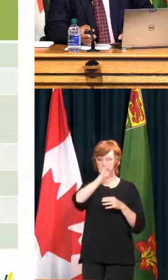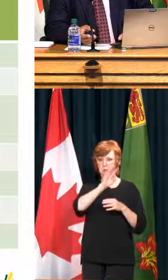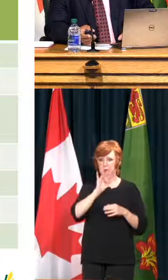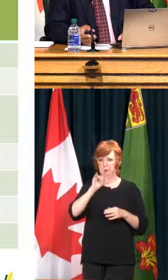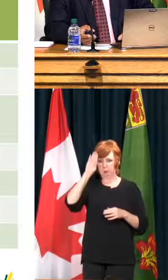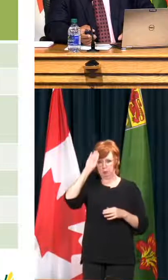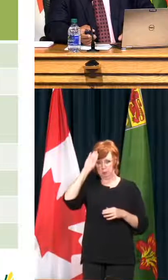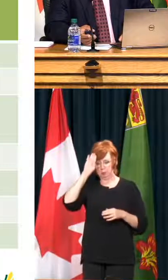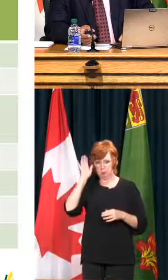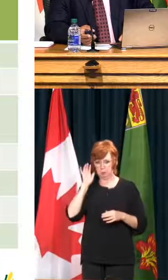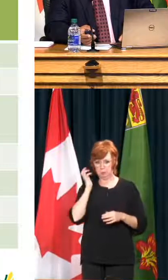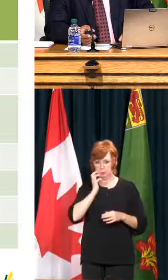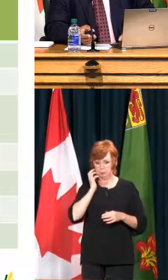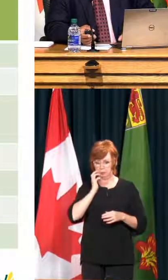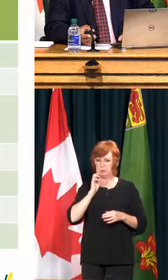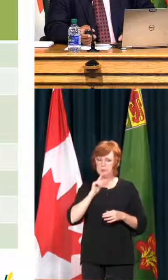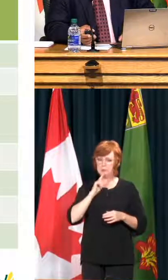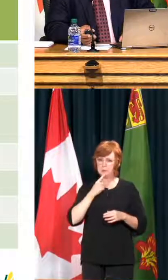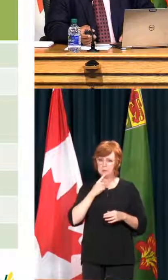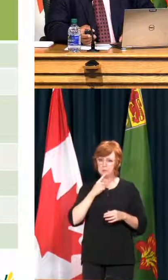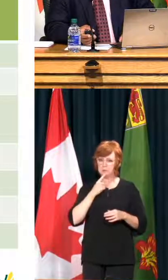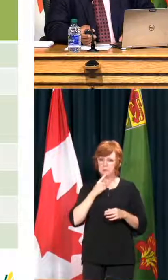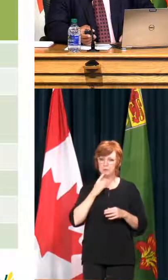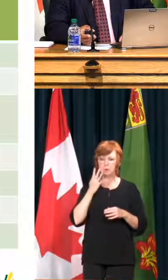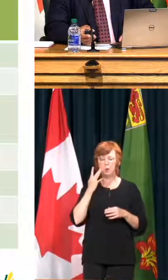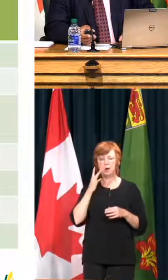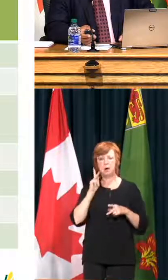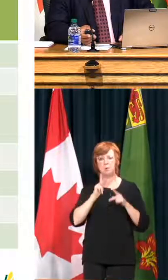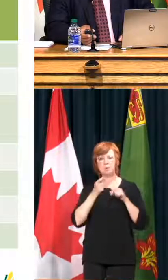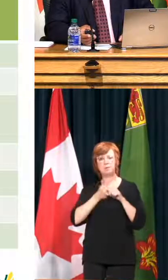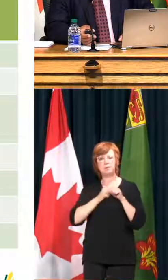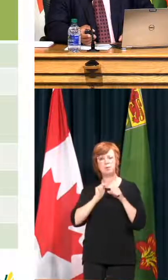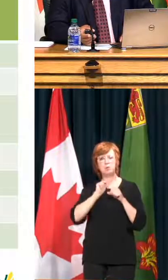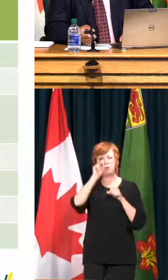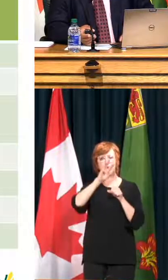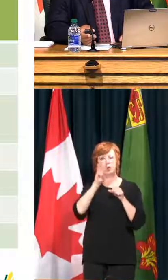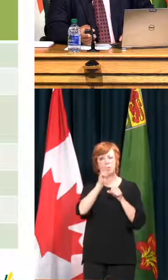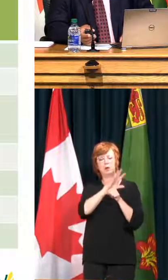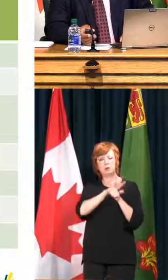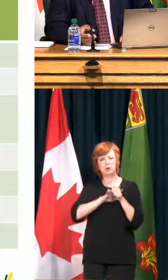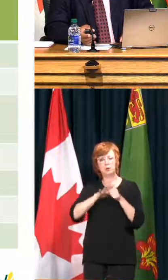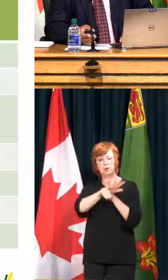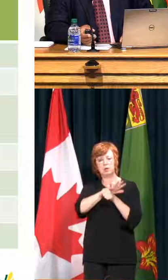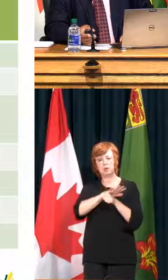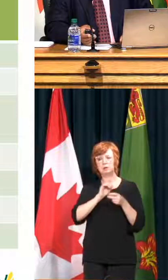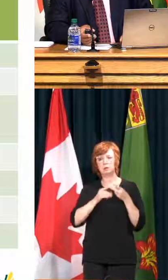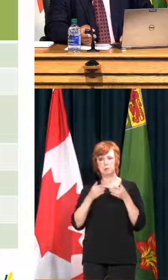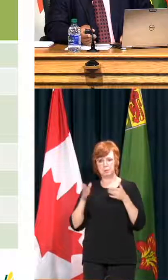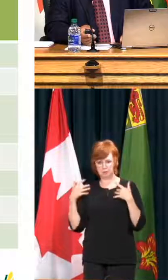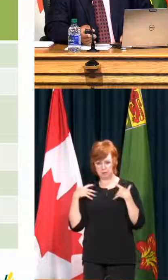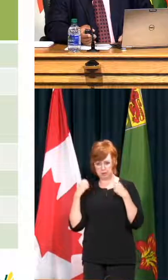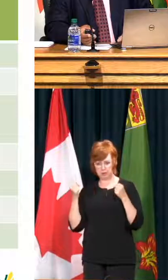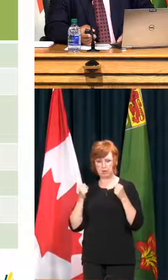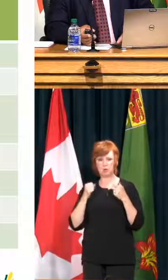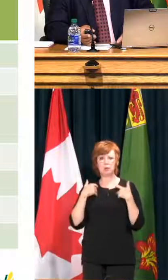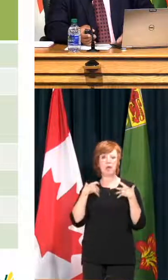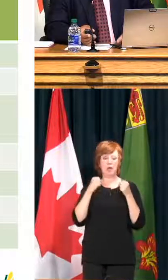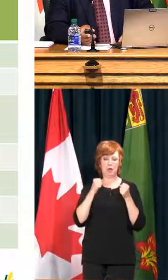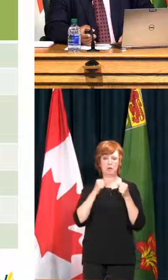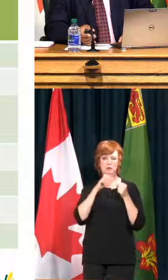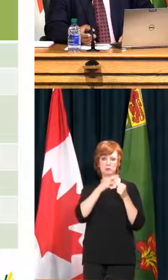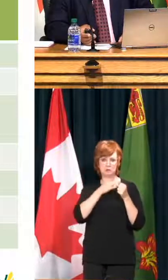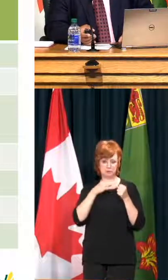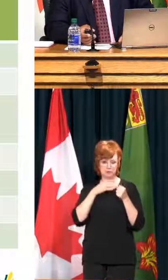northwest, the communities, people living in the northwest, healthcare staff and public health staff living in the northwest,